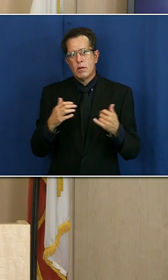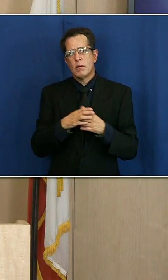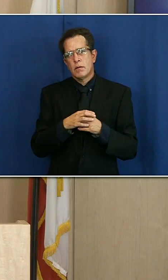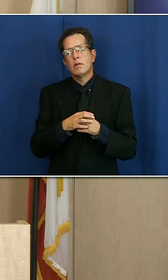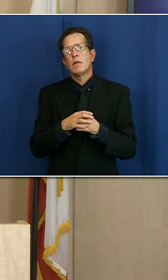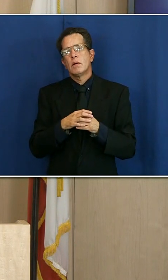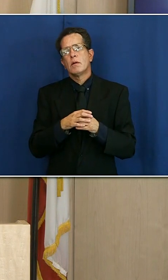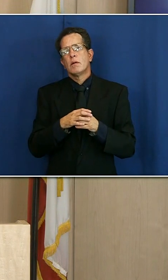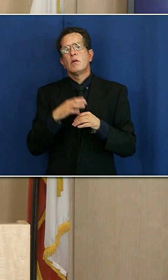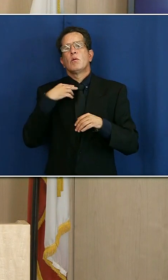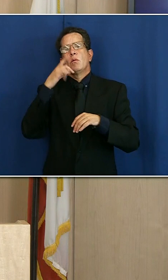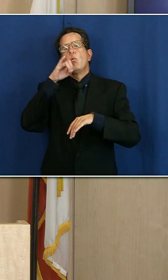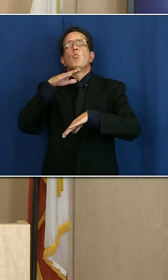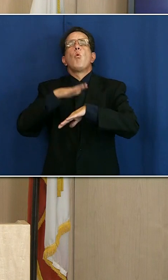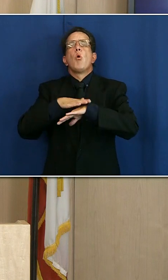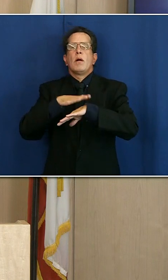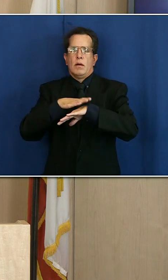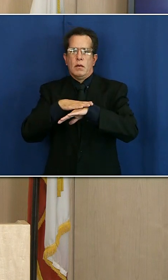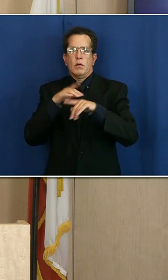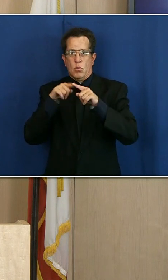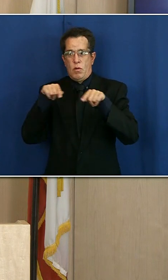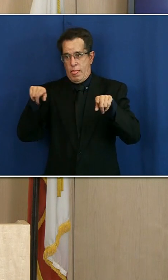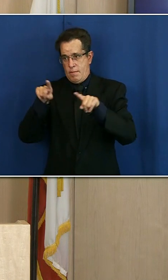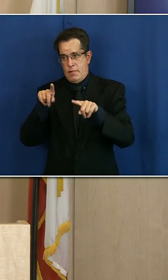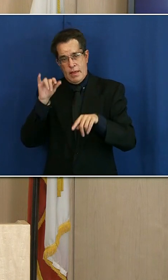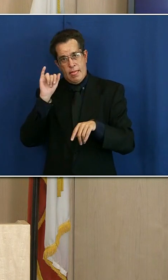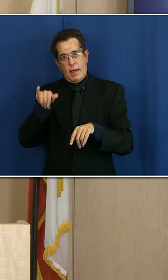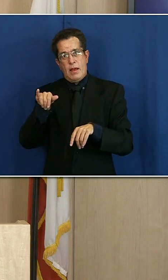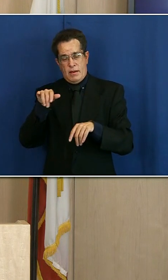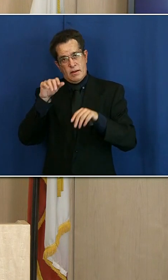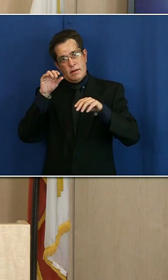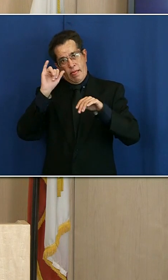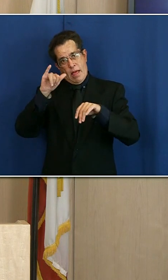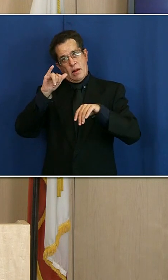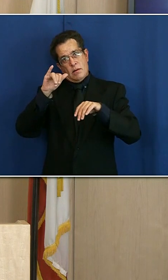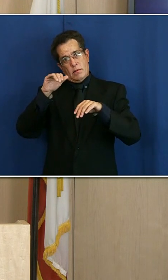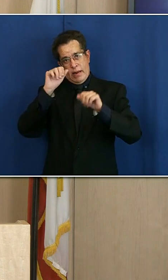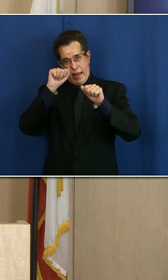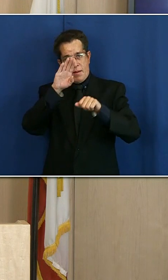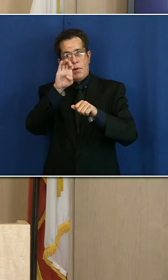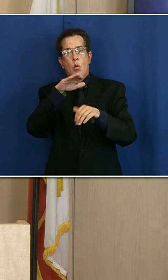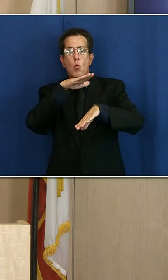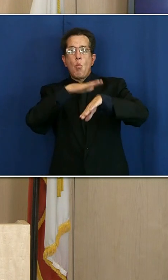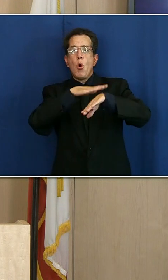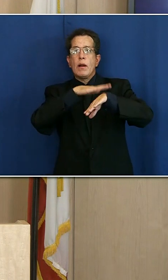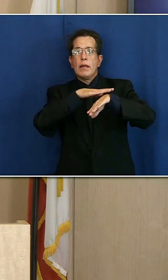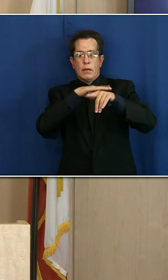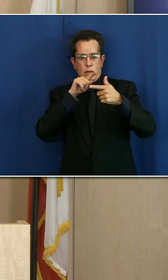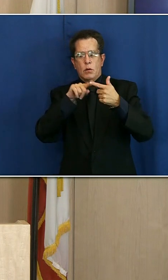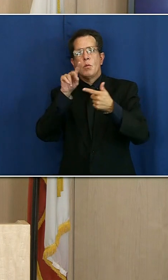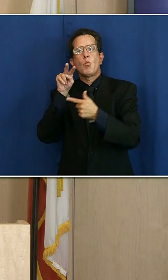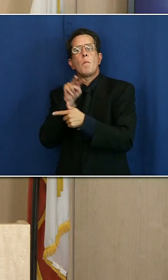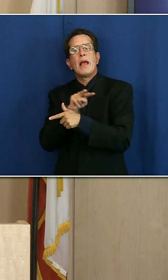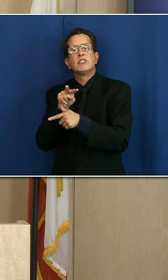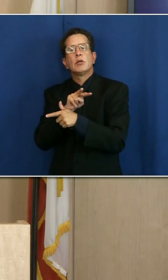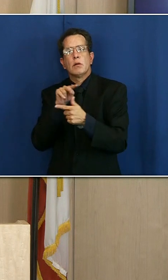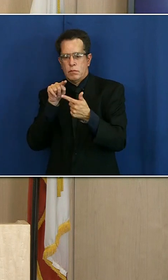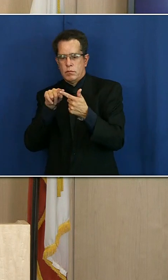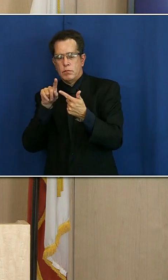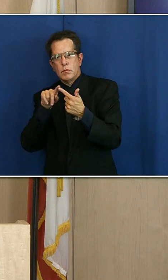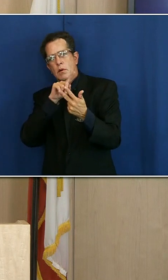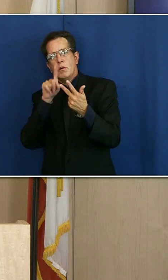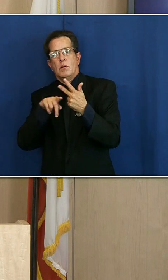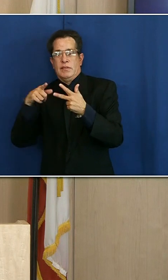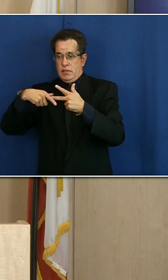well, I should say that the actions themselves can range from a warning to probation to a